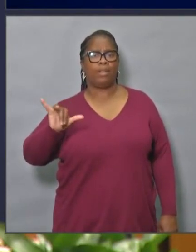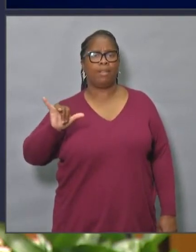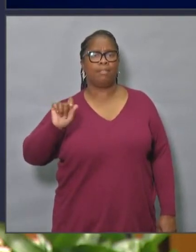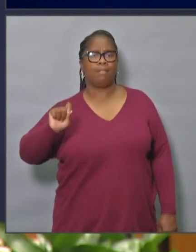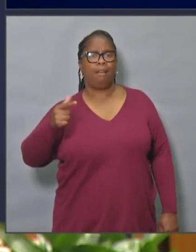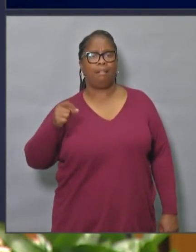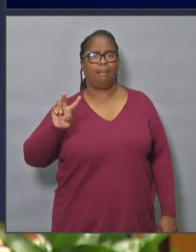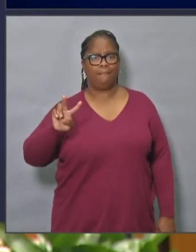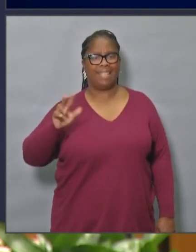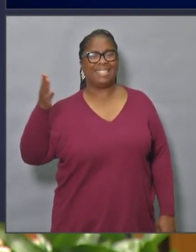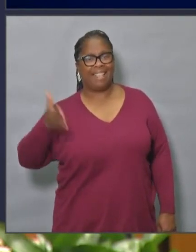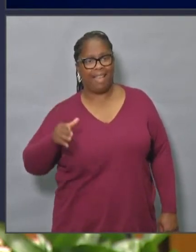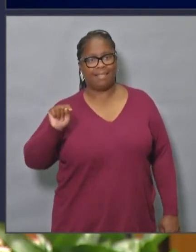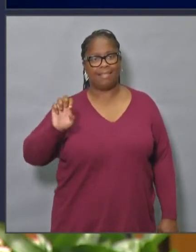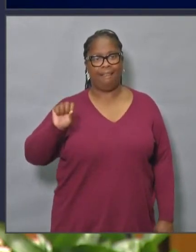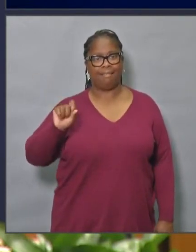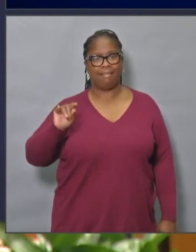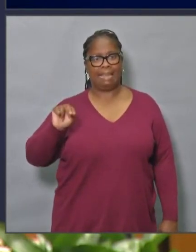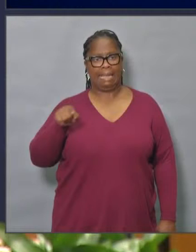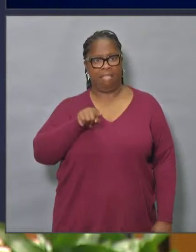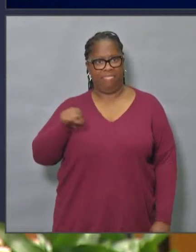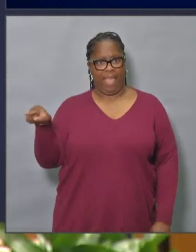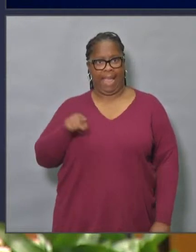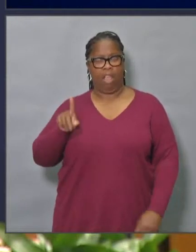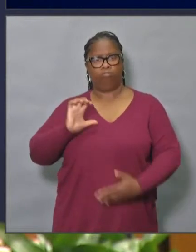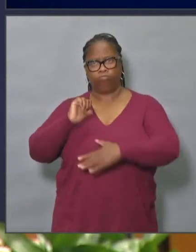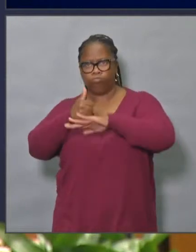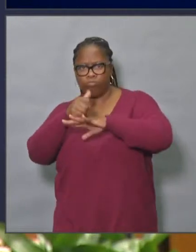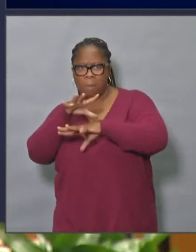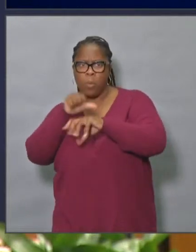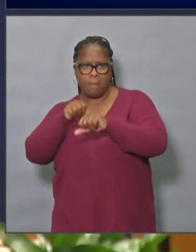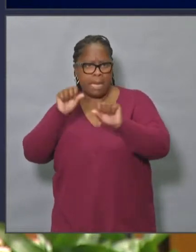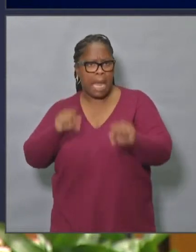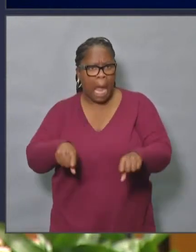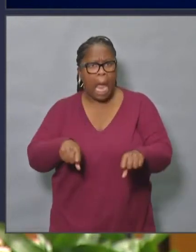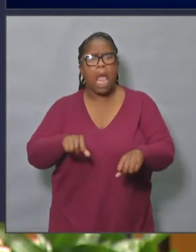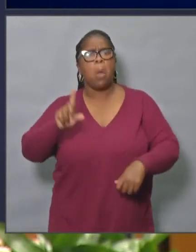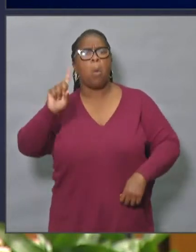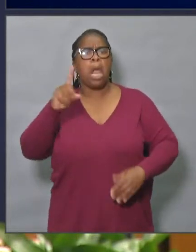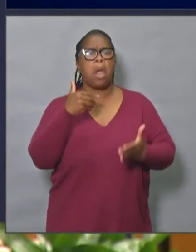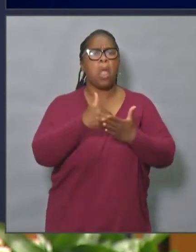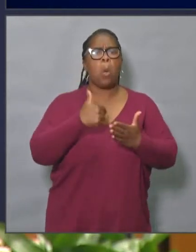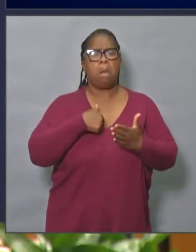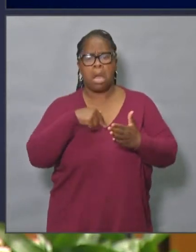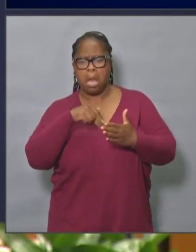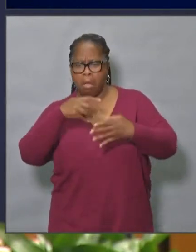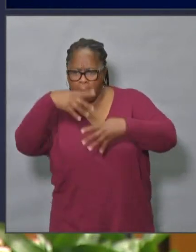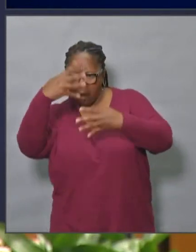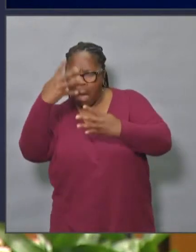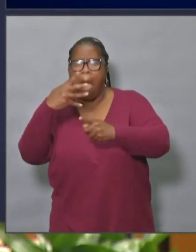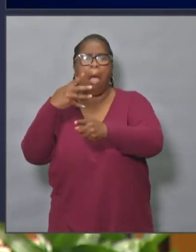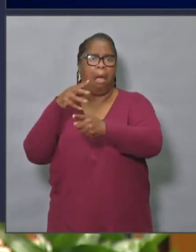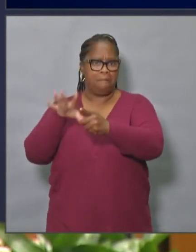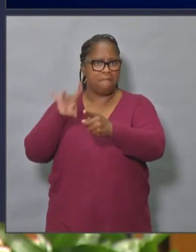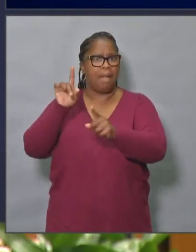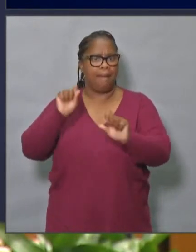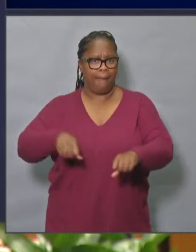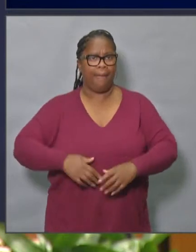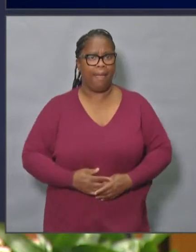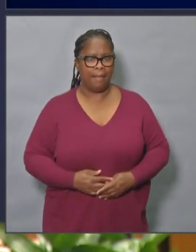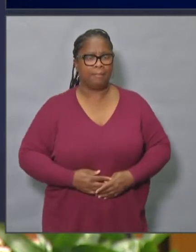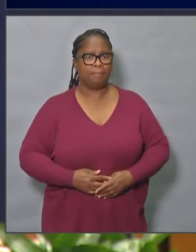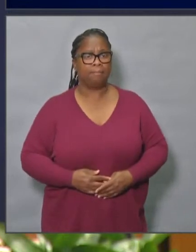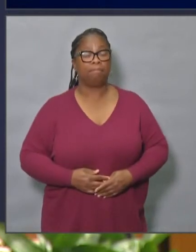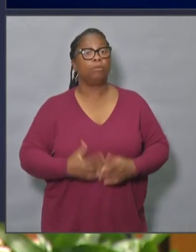covid19.lacounty.gov/testing. And you can make an appointment and find a site near you when you go online. I do have an update today about